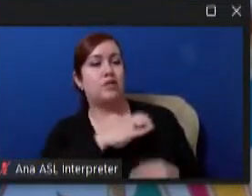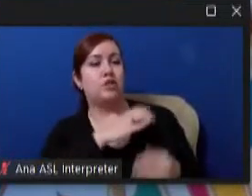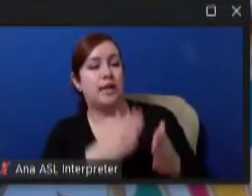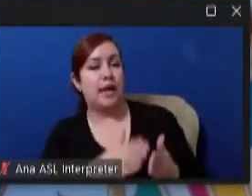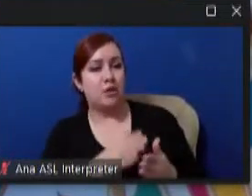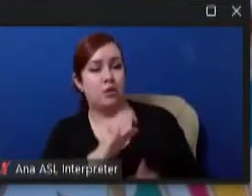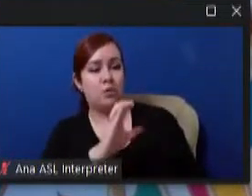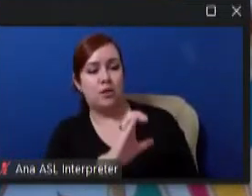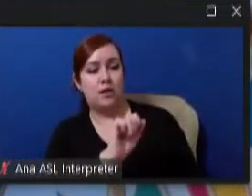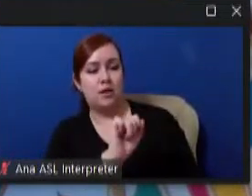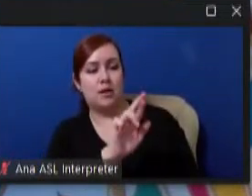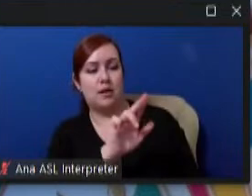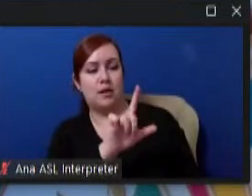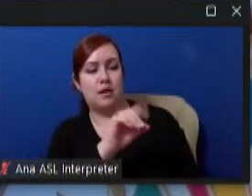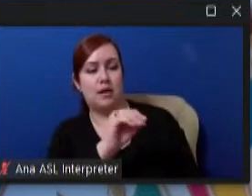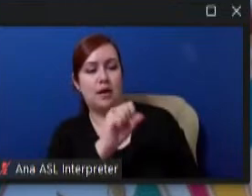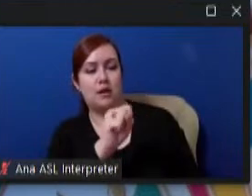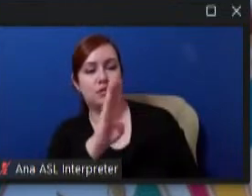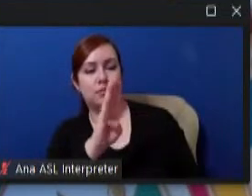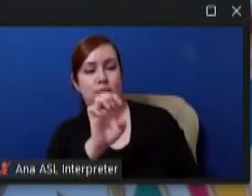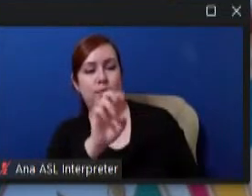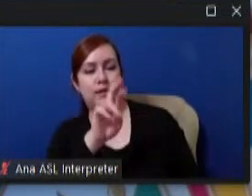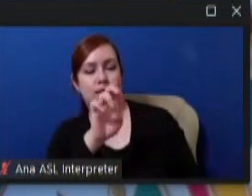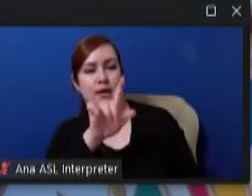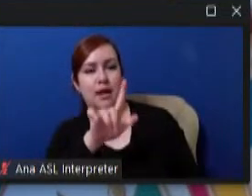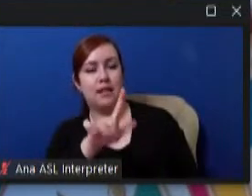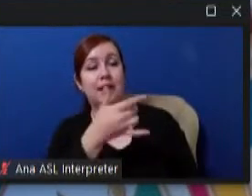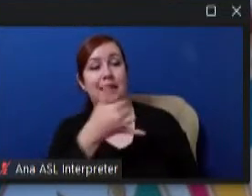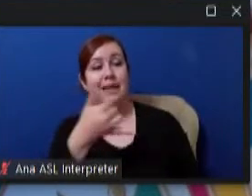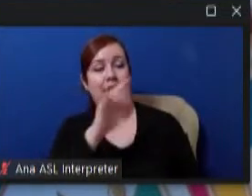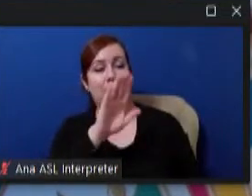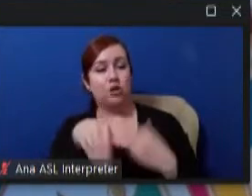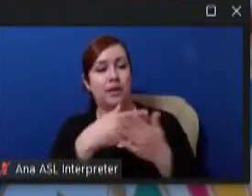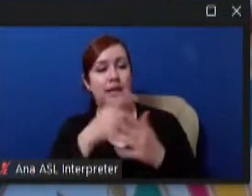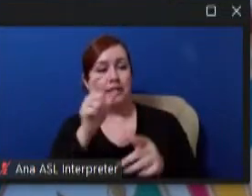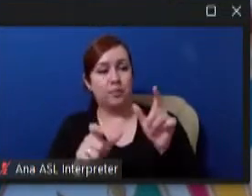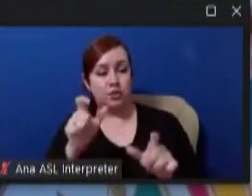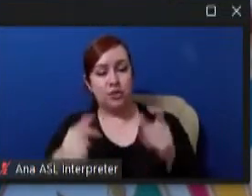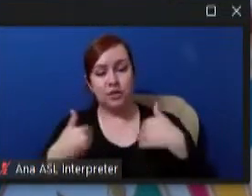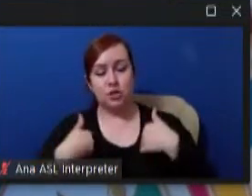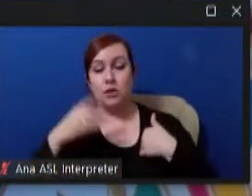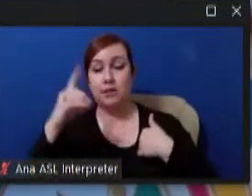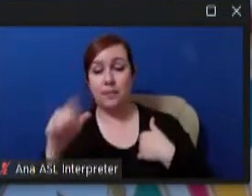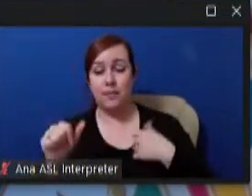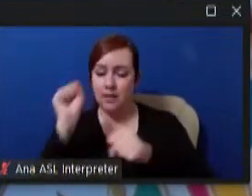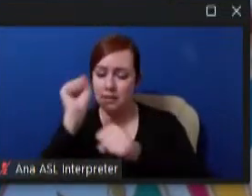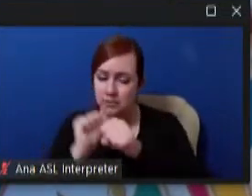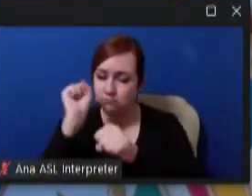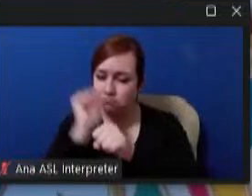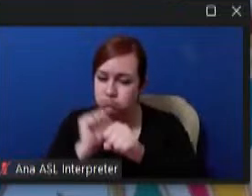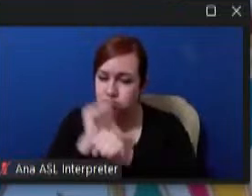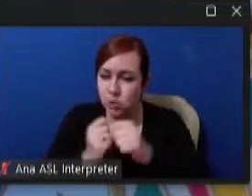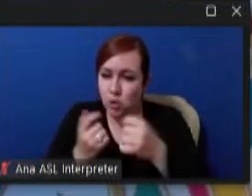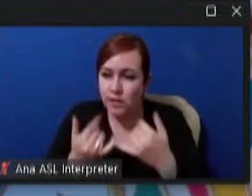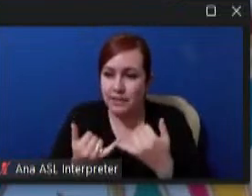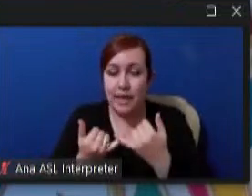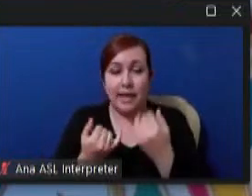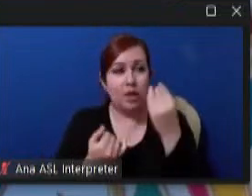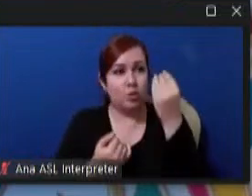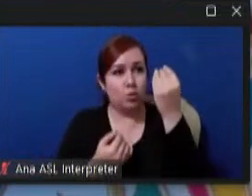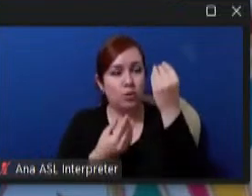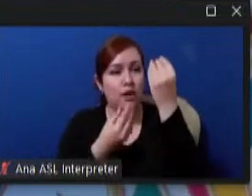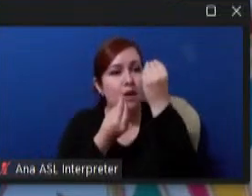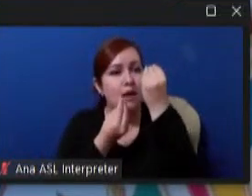Carlos Bernal, as well as the technical team from the Rapporteurship of Persons with